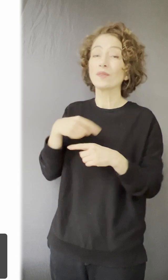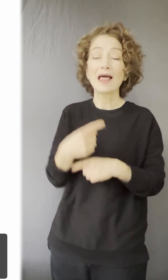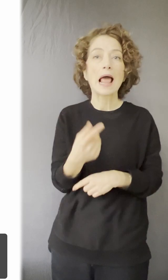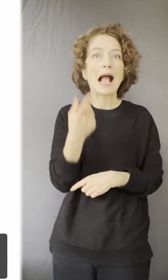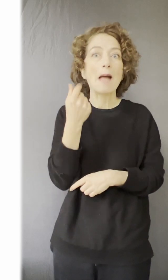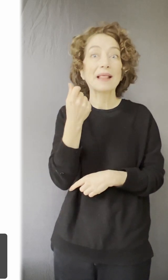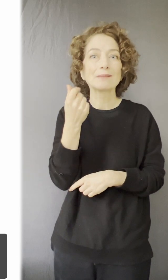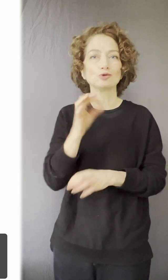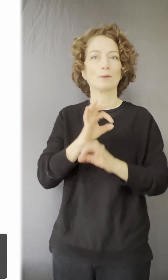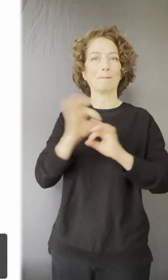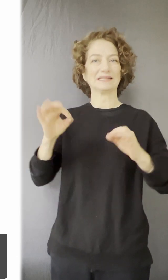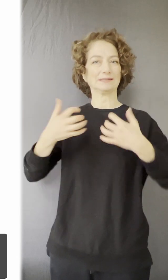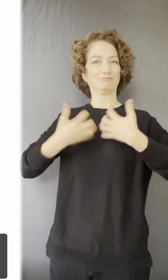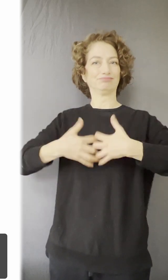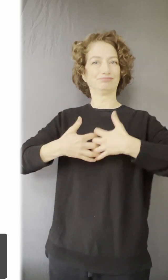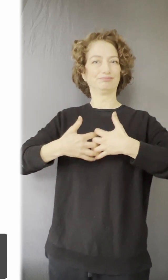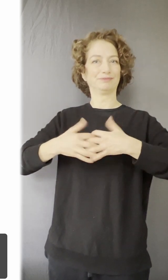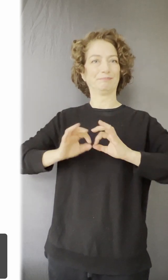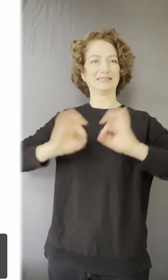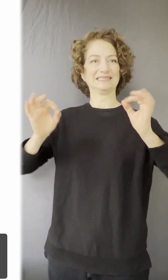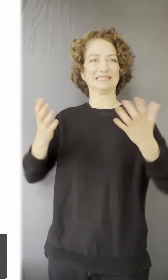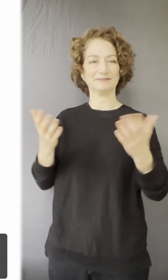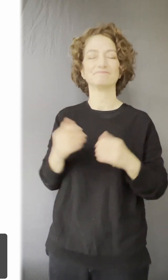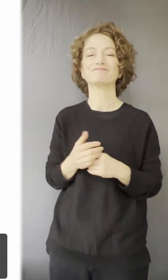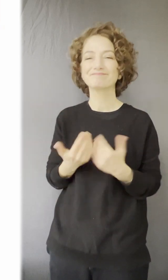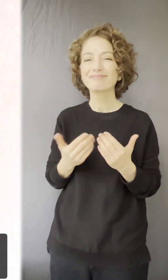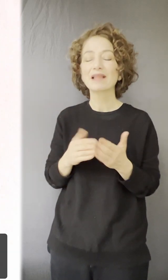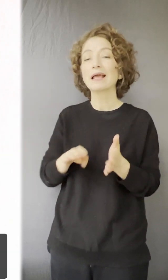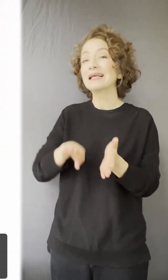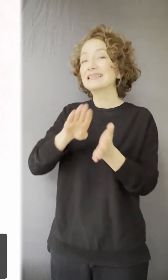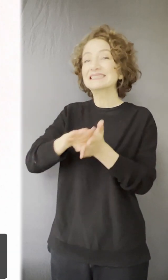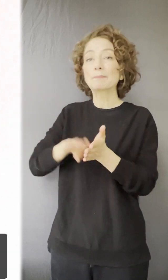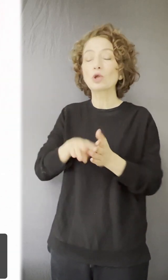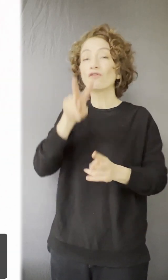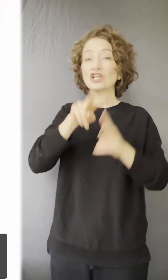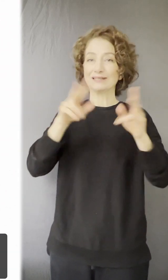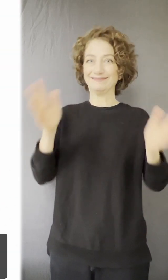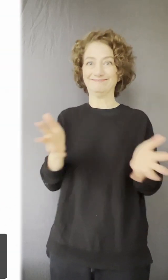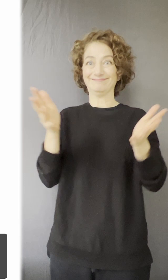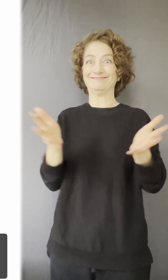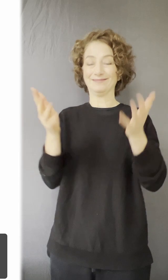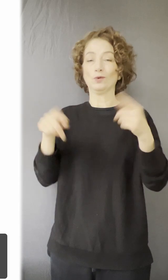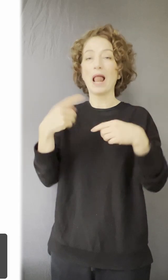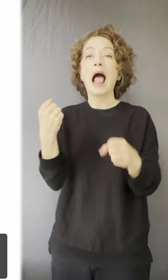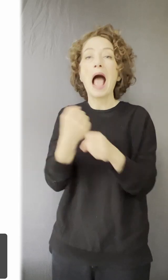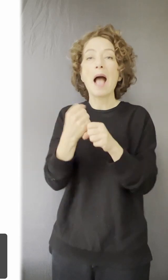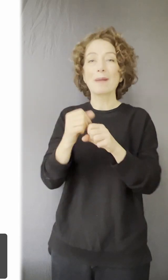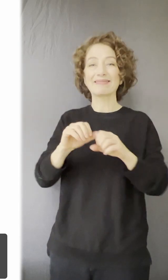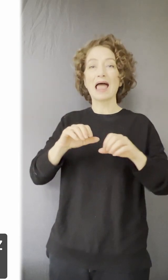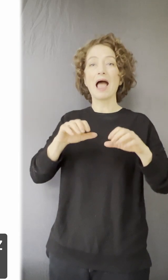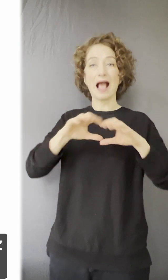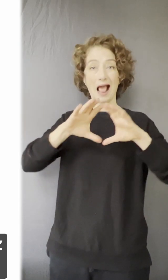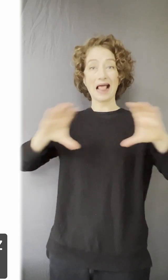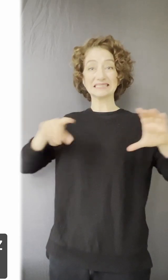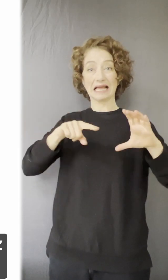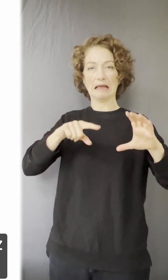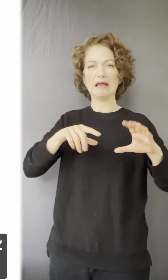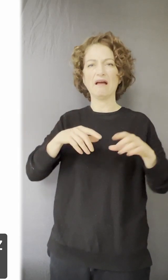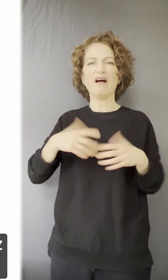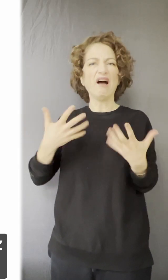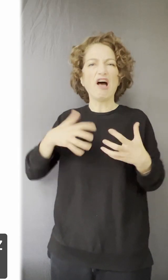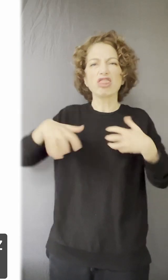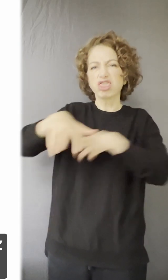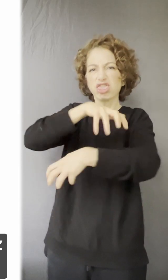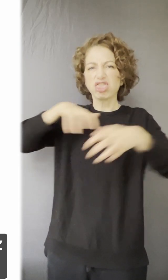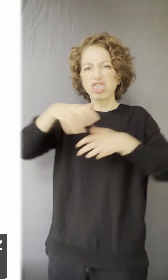deemed undesirable, capitalism can do what it does best: promote ideologies of the isms that keep the working